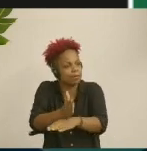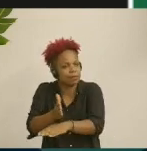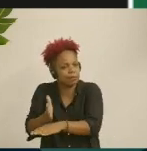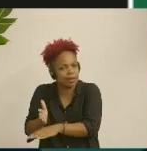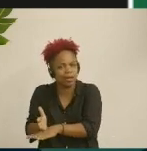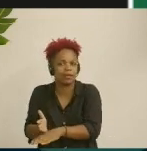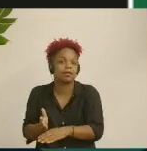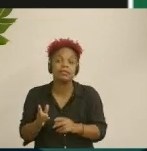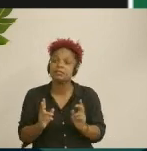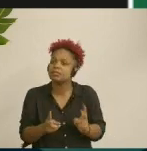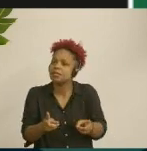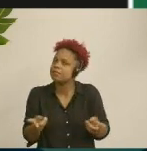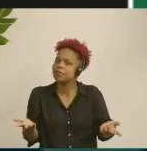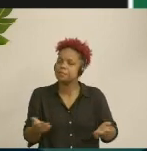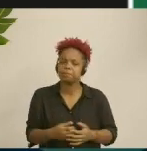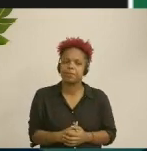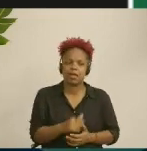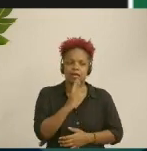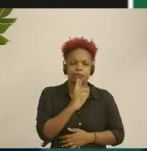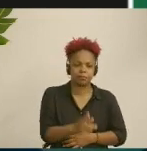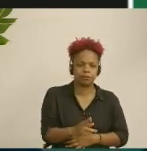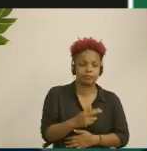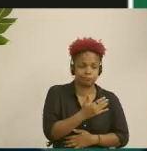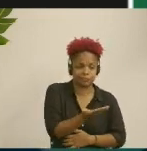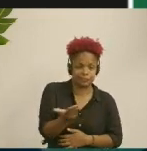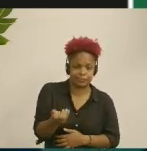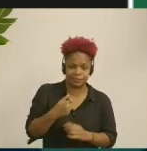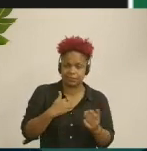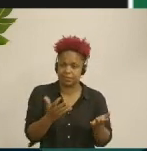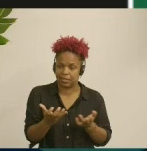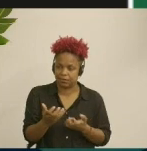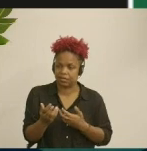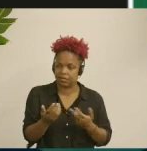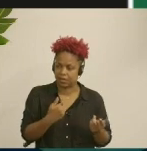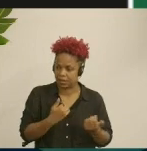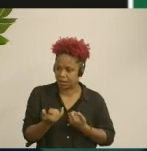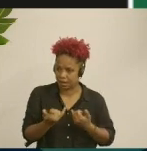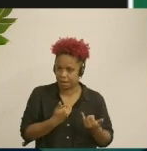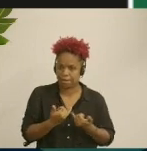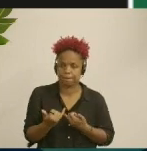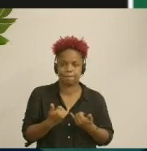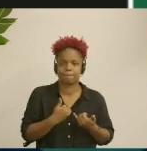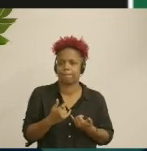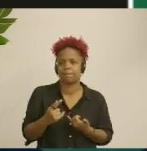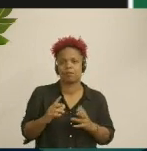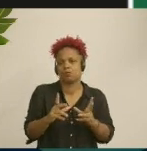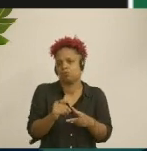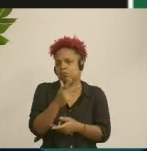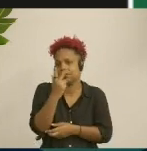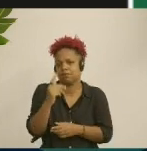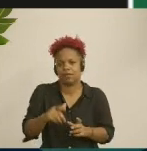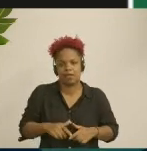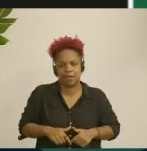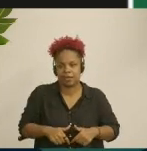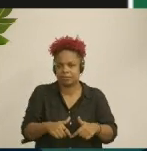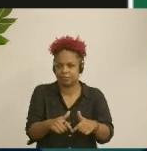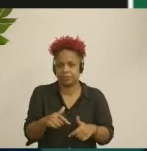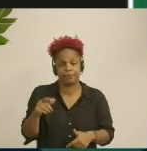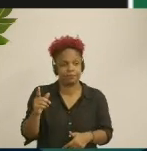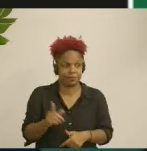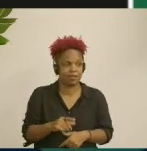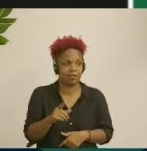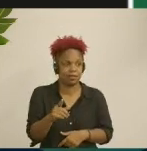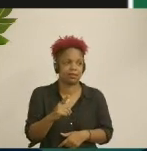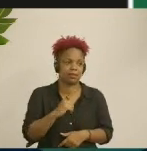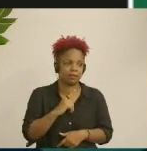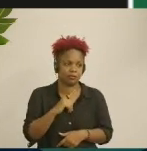you're hoping to get from the people you're working with and for. So much of our work is often one-off and not this kind of sustained thinking around